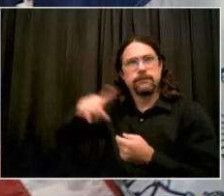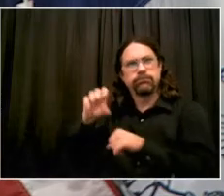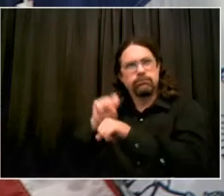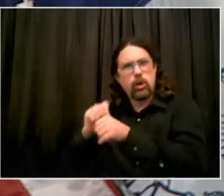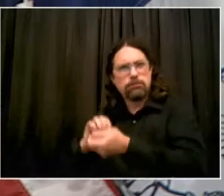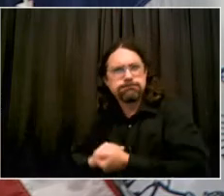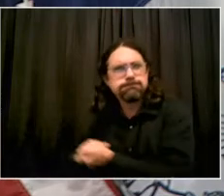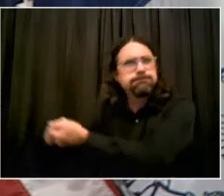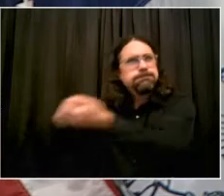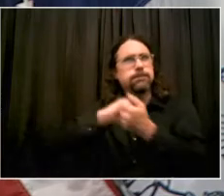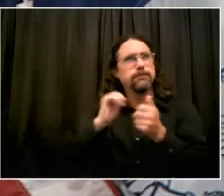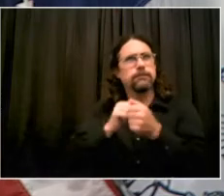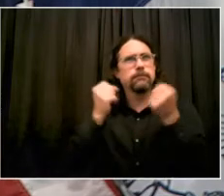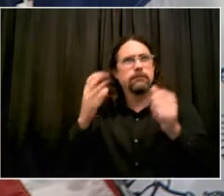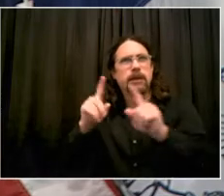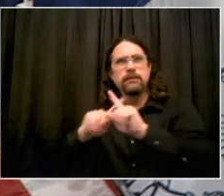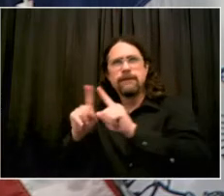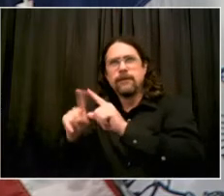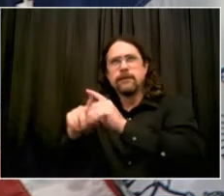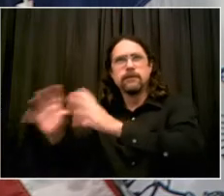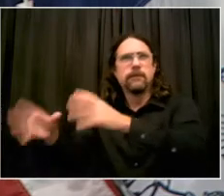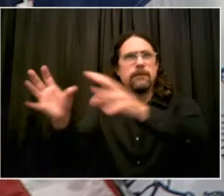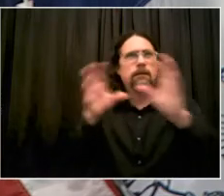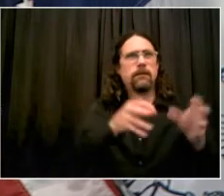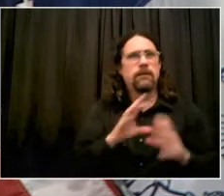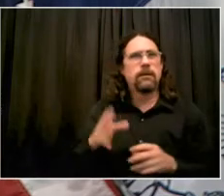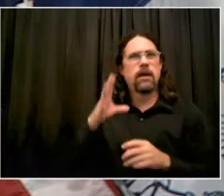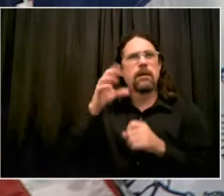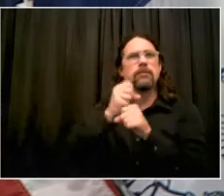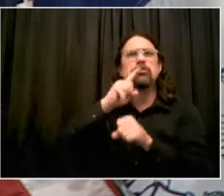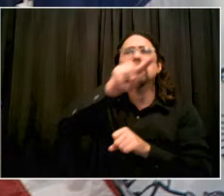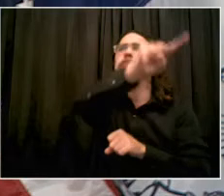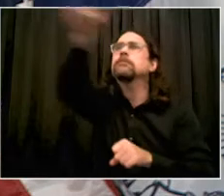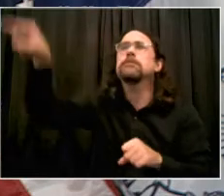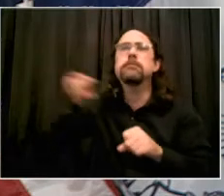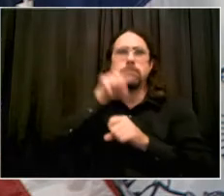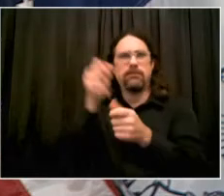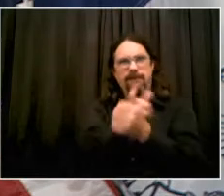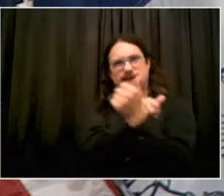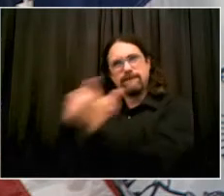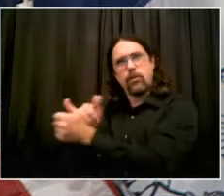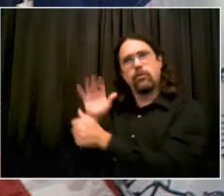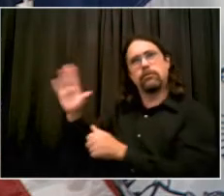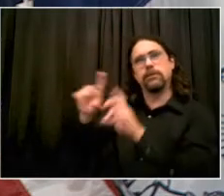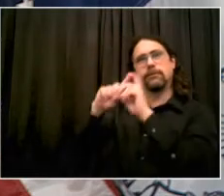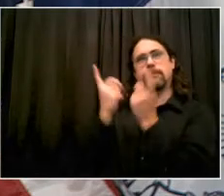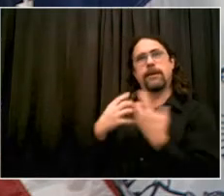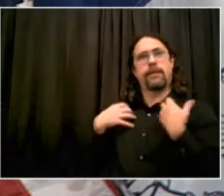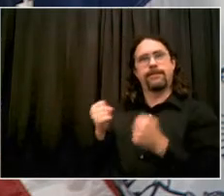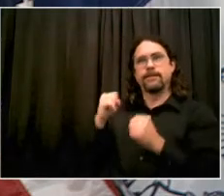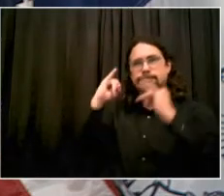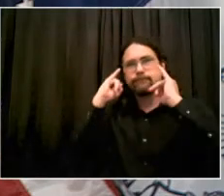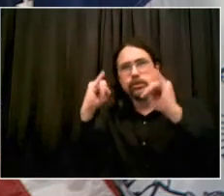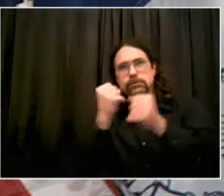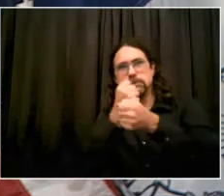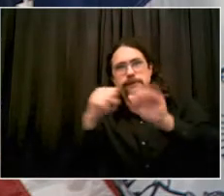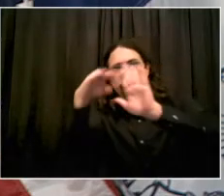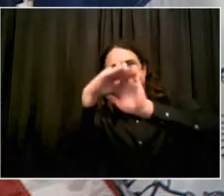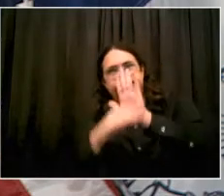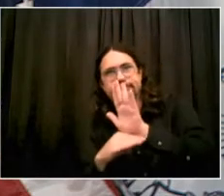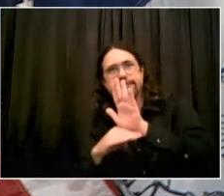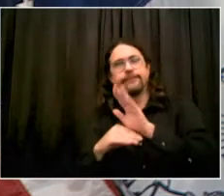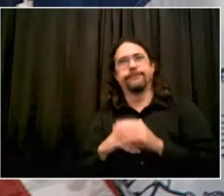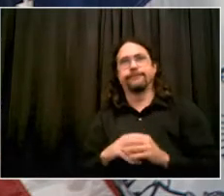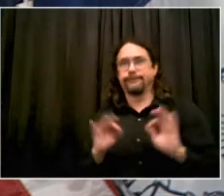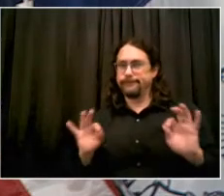key to turning this situation around. Now, again, we're going to keep talking, as we have now for months, about the focus